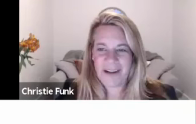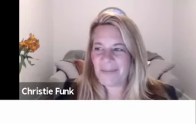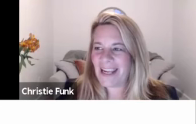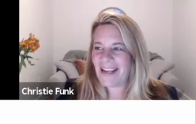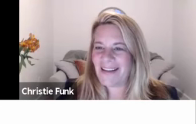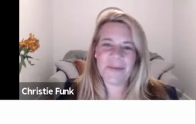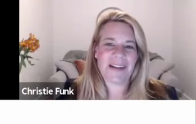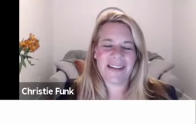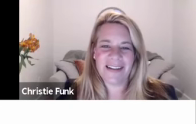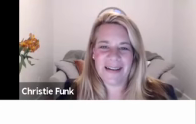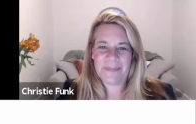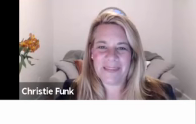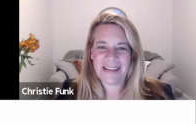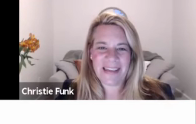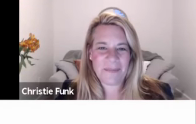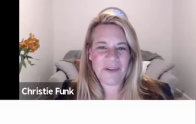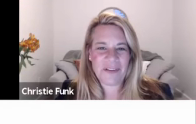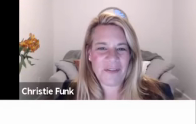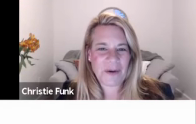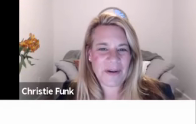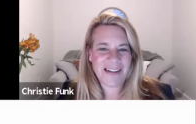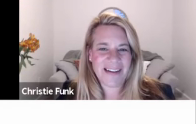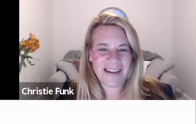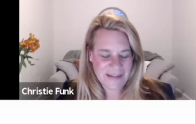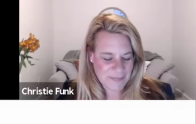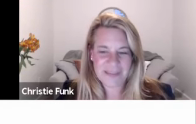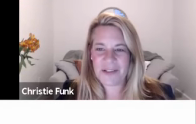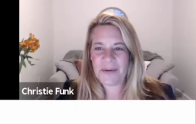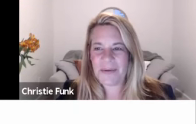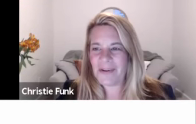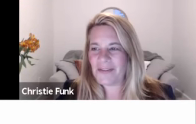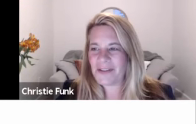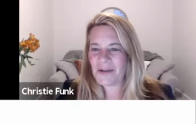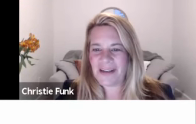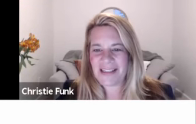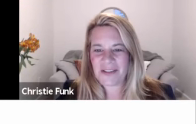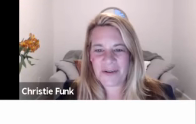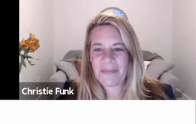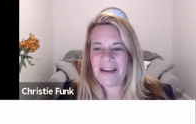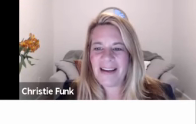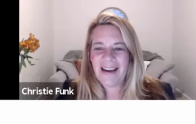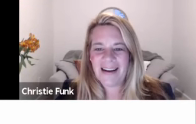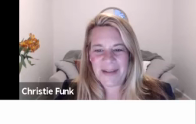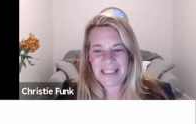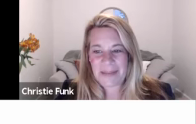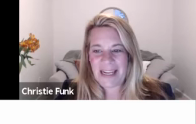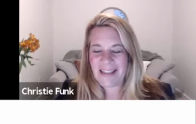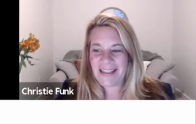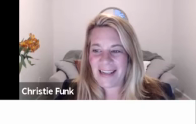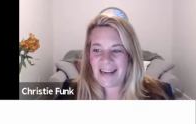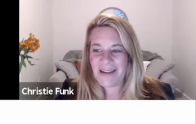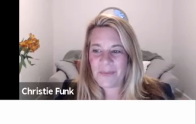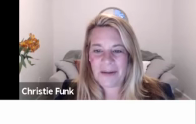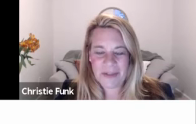Thank you, Art and Michaela. We're gonna keep moving forward over to our next group. As